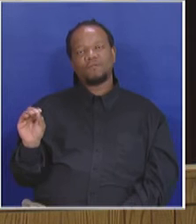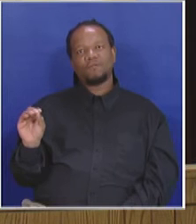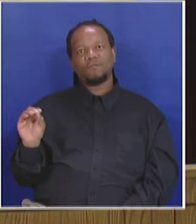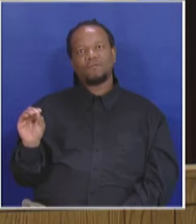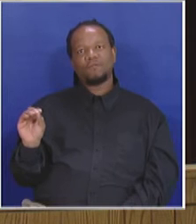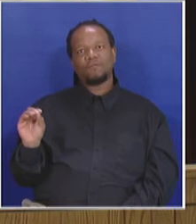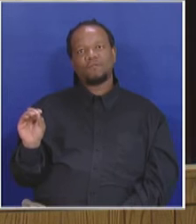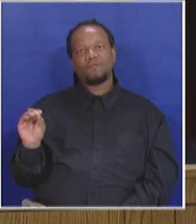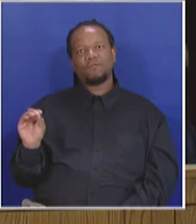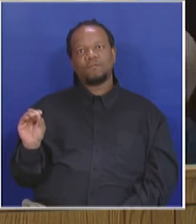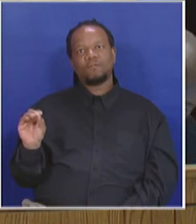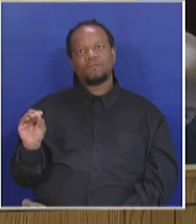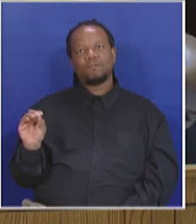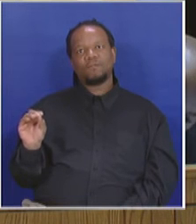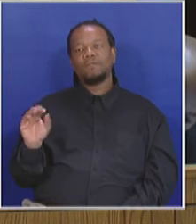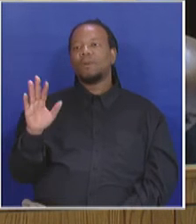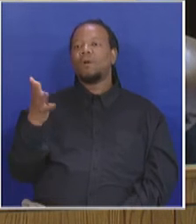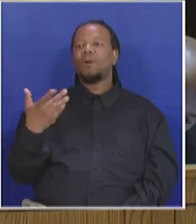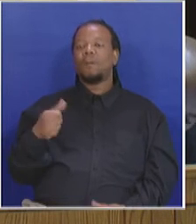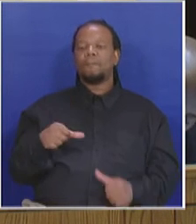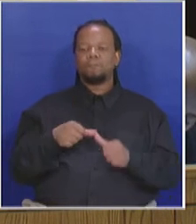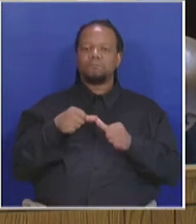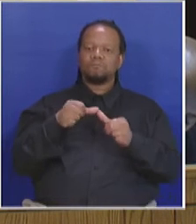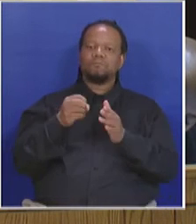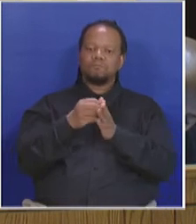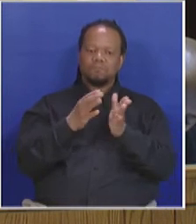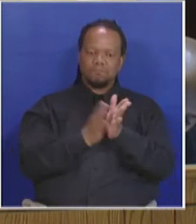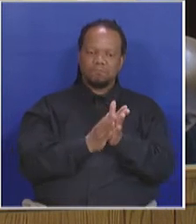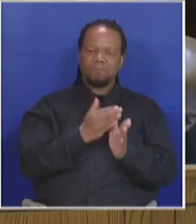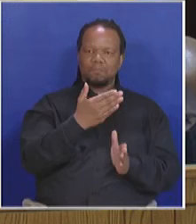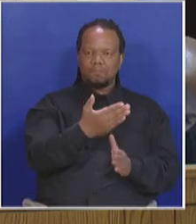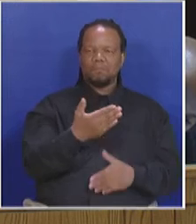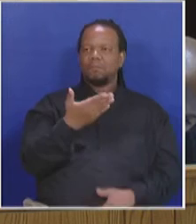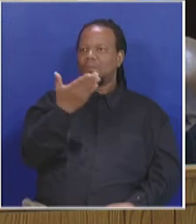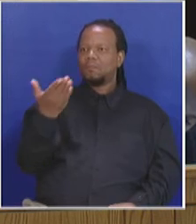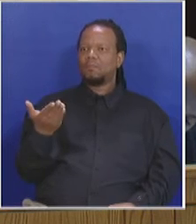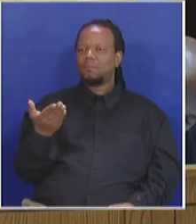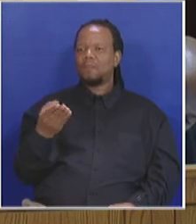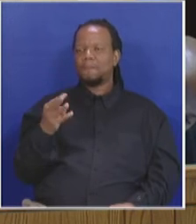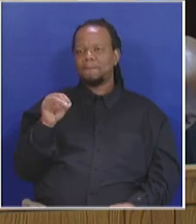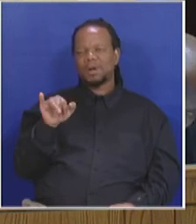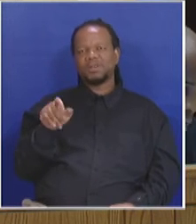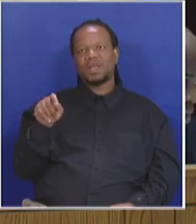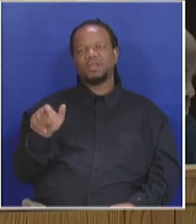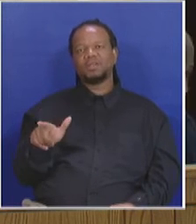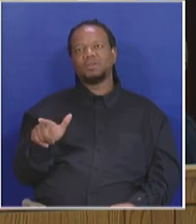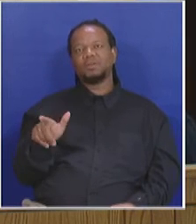None. The motion is carried. We move on to the Honorable Mateis.